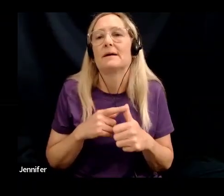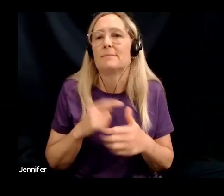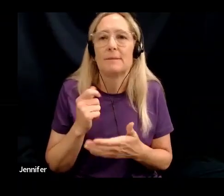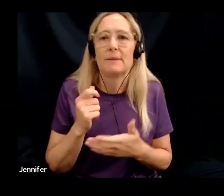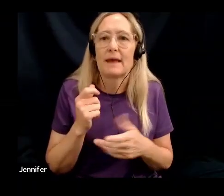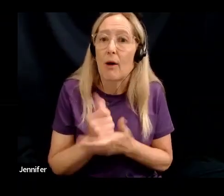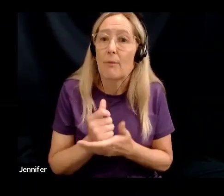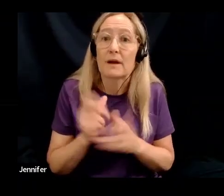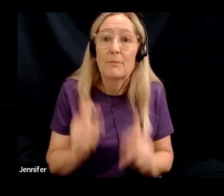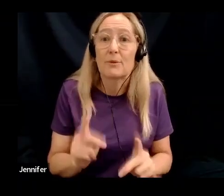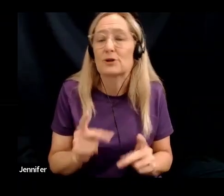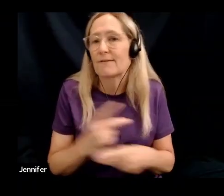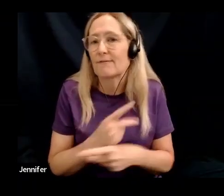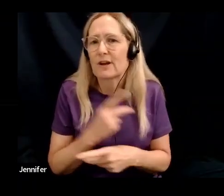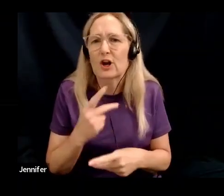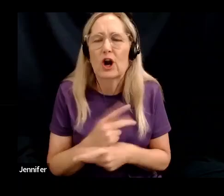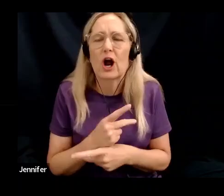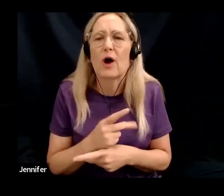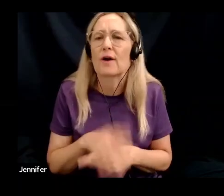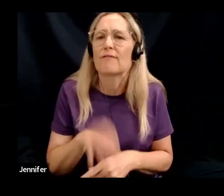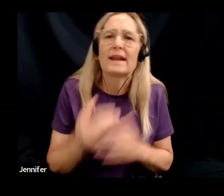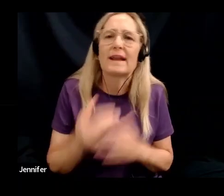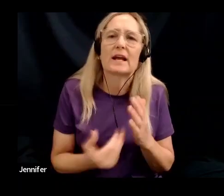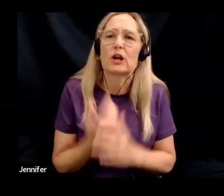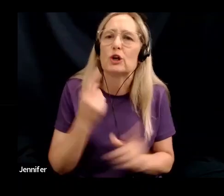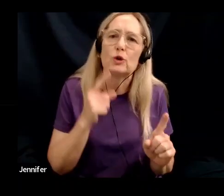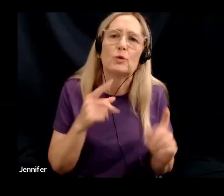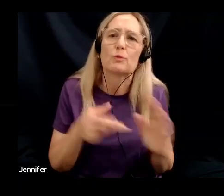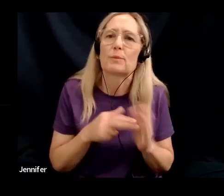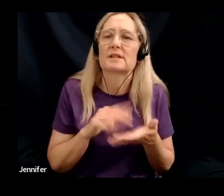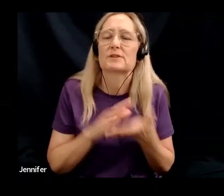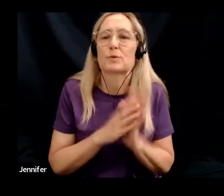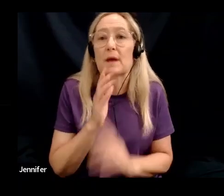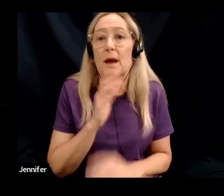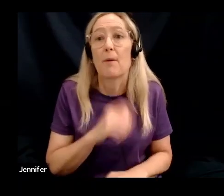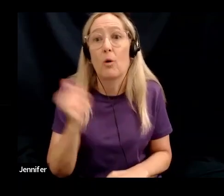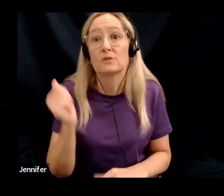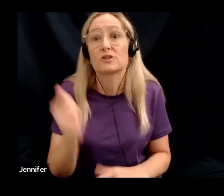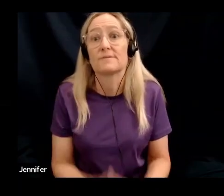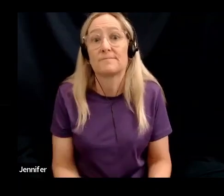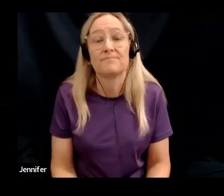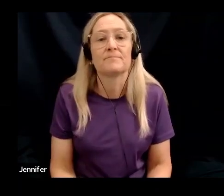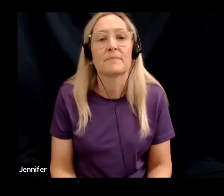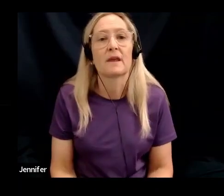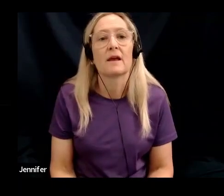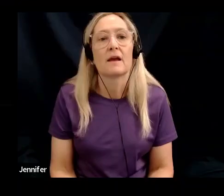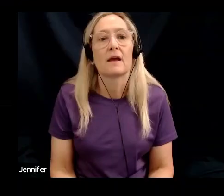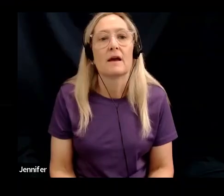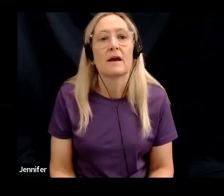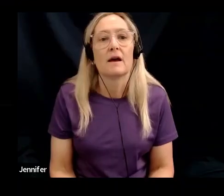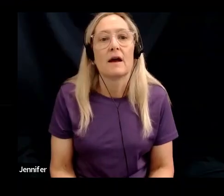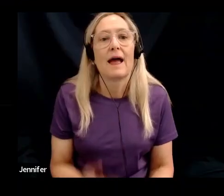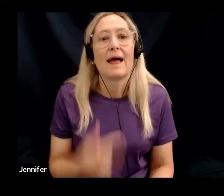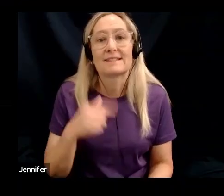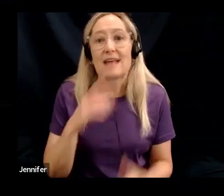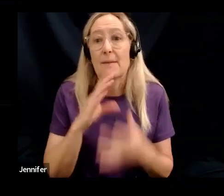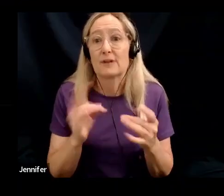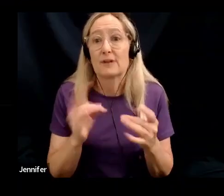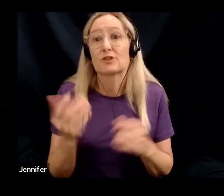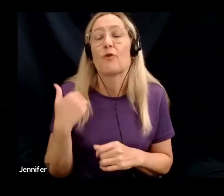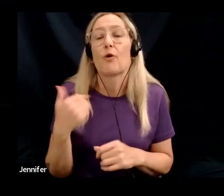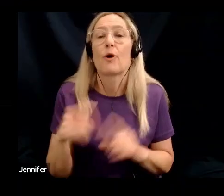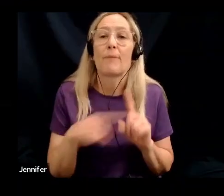navigating, finding a new purpose as we age. So, as I mentioned, positive